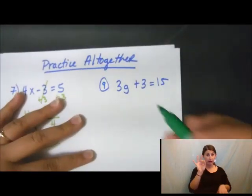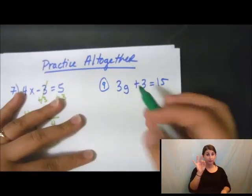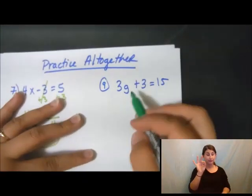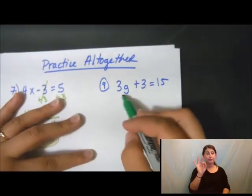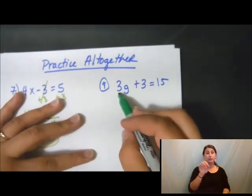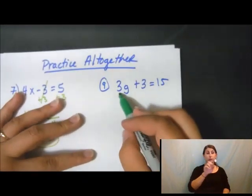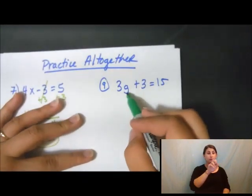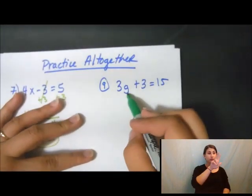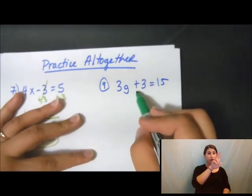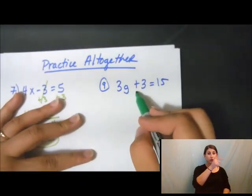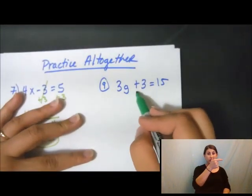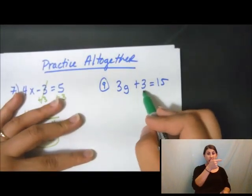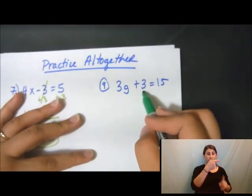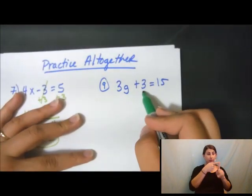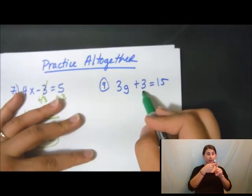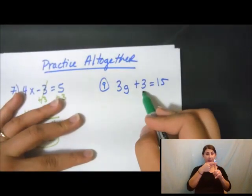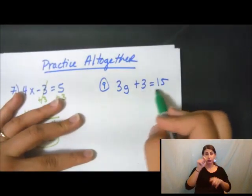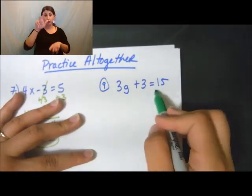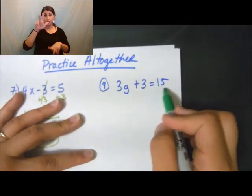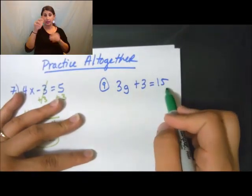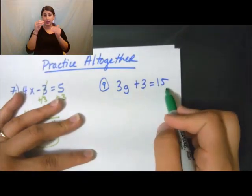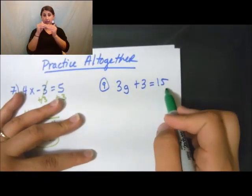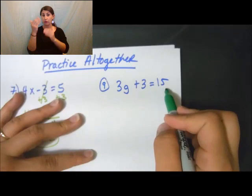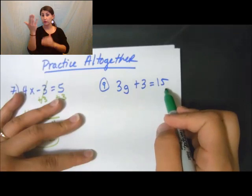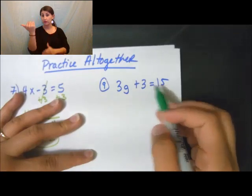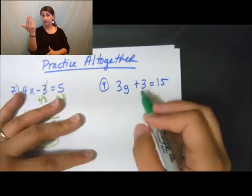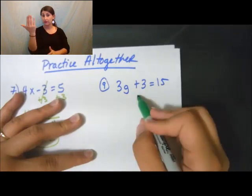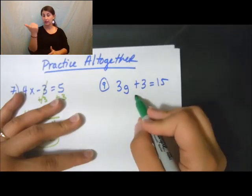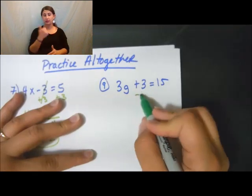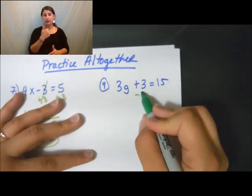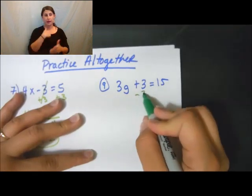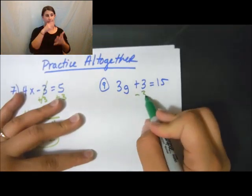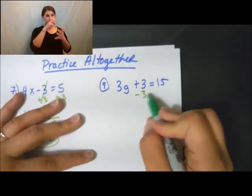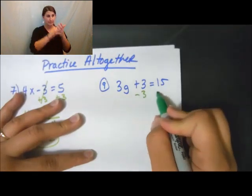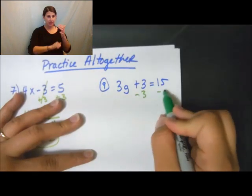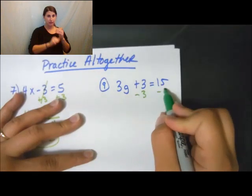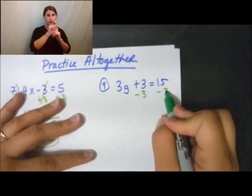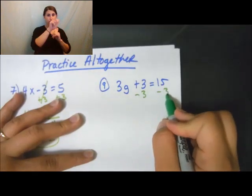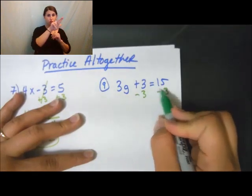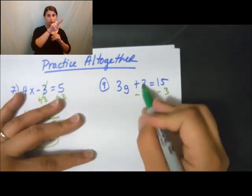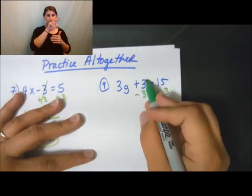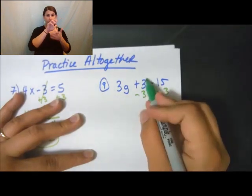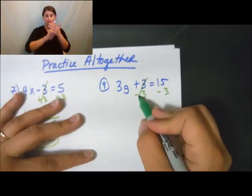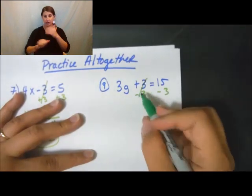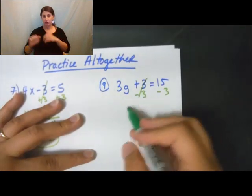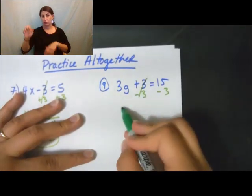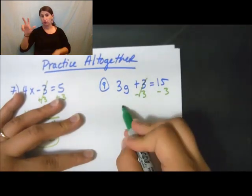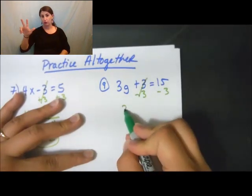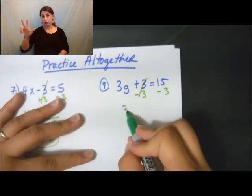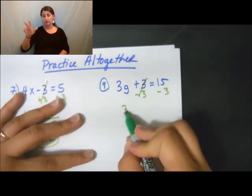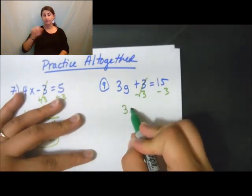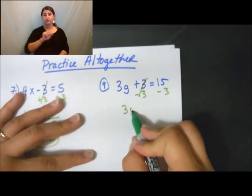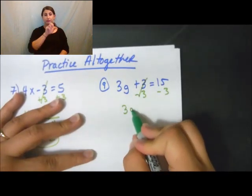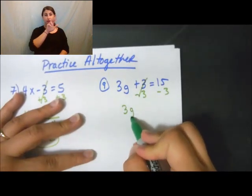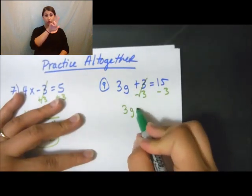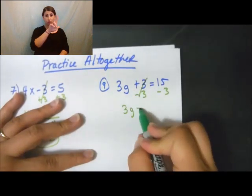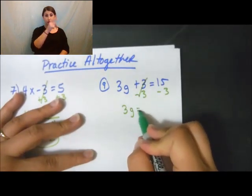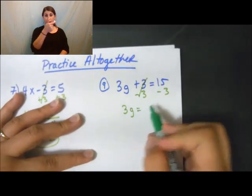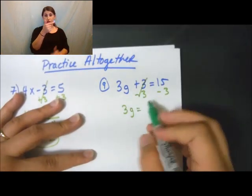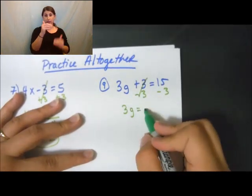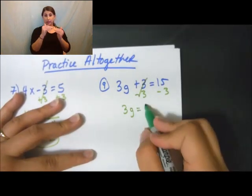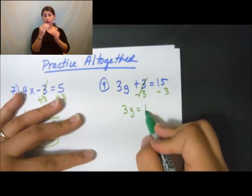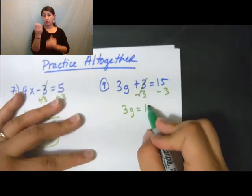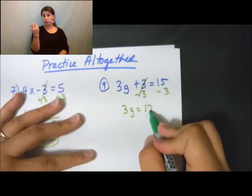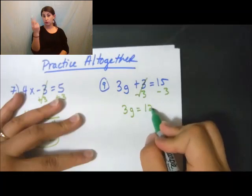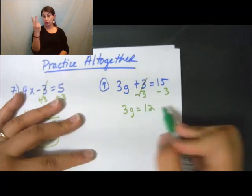9. 3g plus 3 equals 15. So I'm going to minus 3 on both sides.